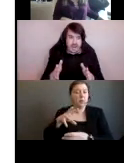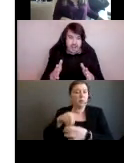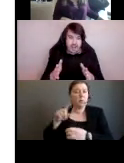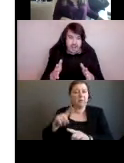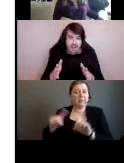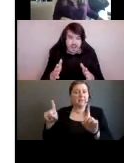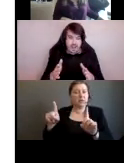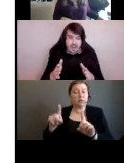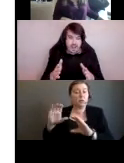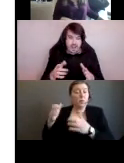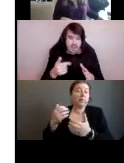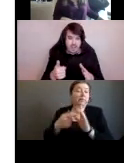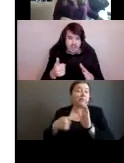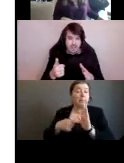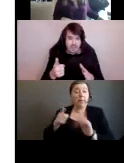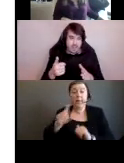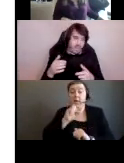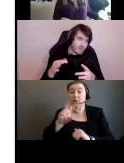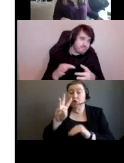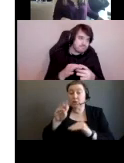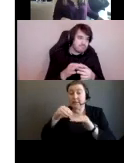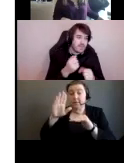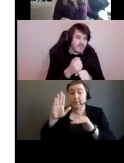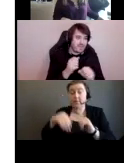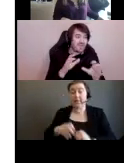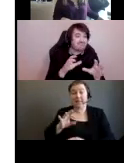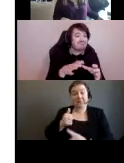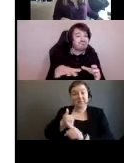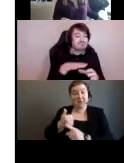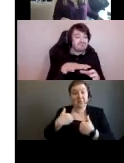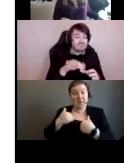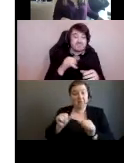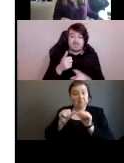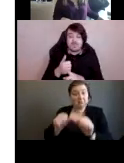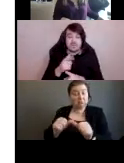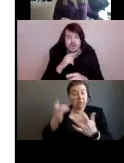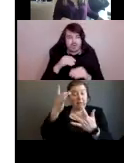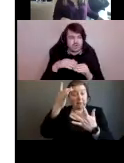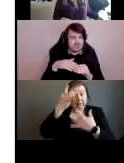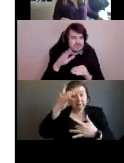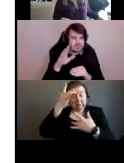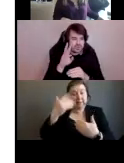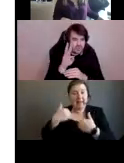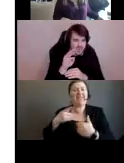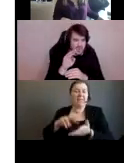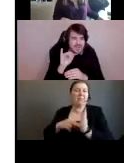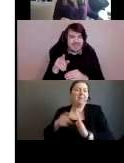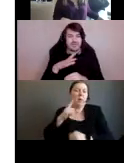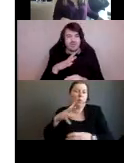age of 60, if they themselves have a chronic health conditions, then they would be included in phase 2.